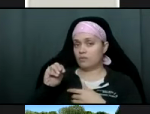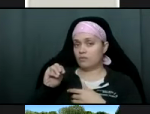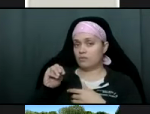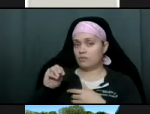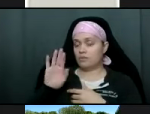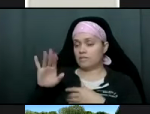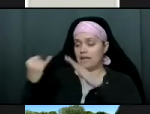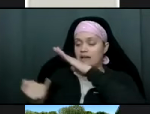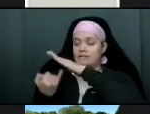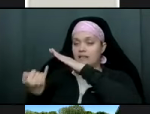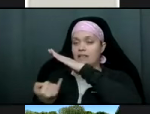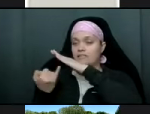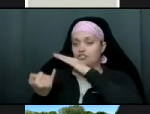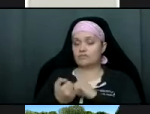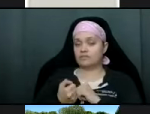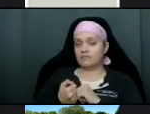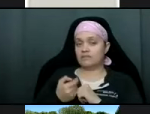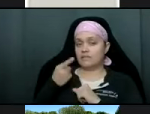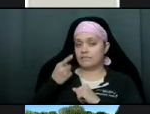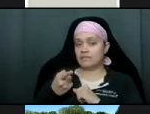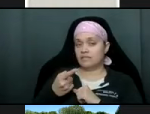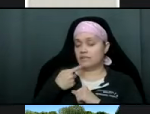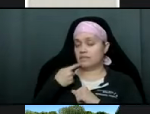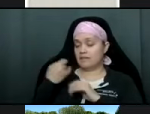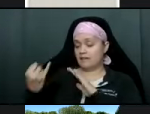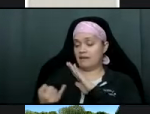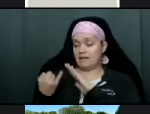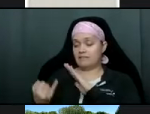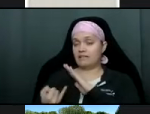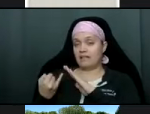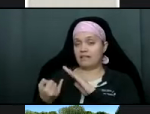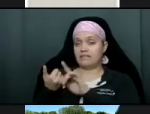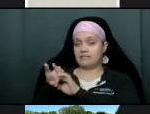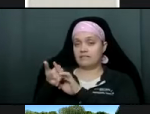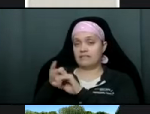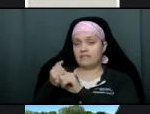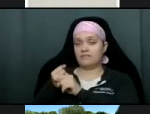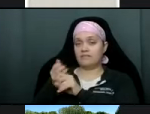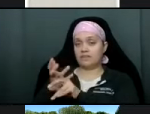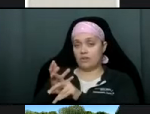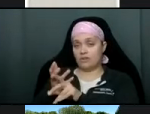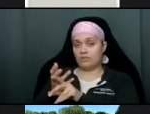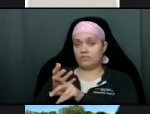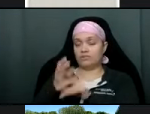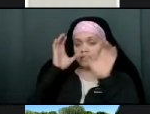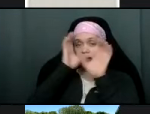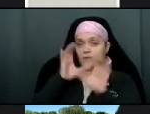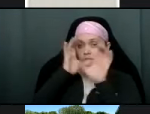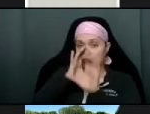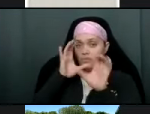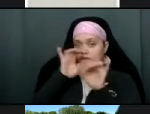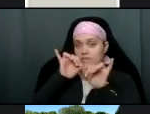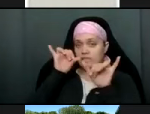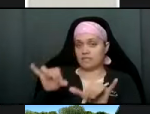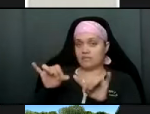isolation. And here I'm arguing that isolation caused exploration and settlement